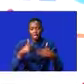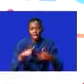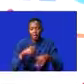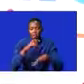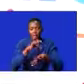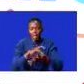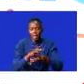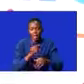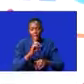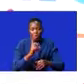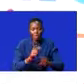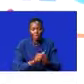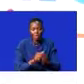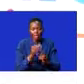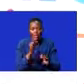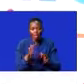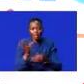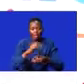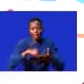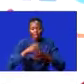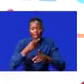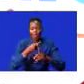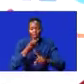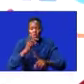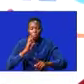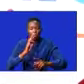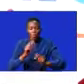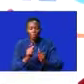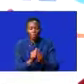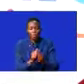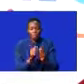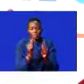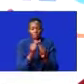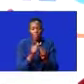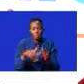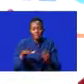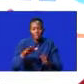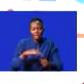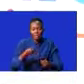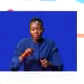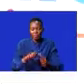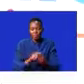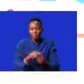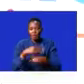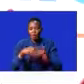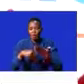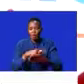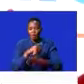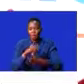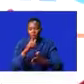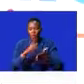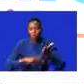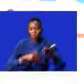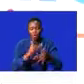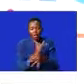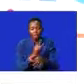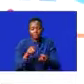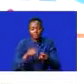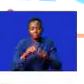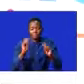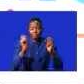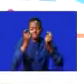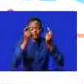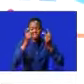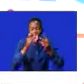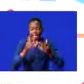off the water towards human habitation, all these are areas that we're asking. And Kenyan youth is